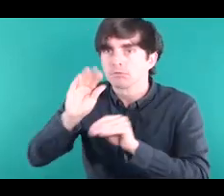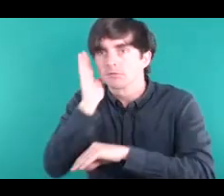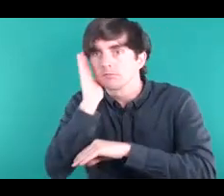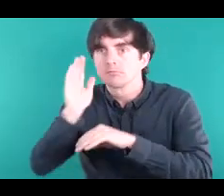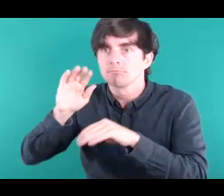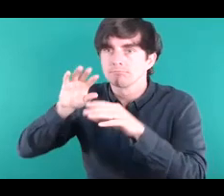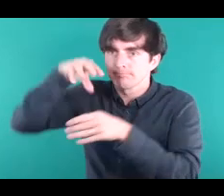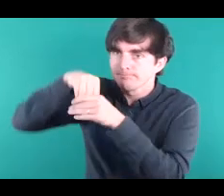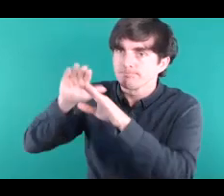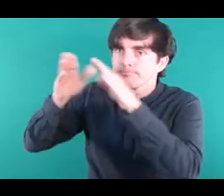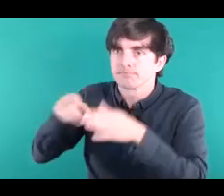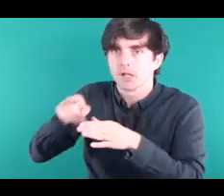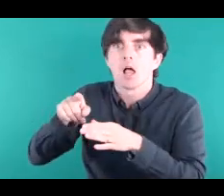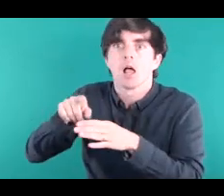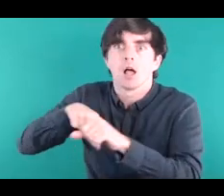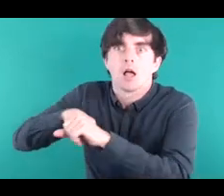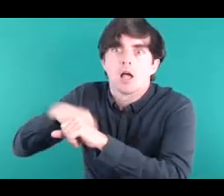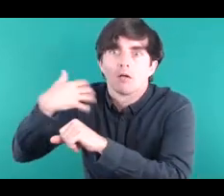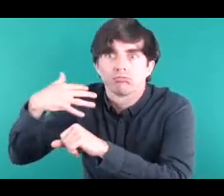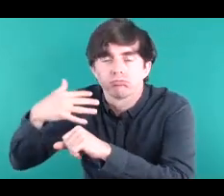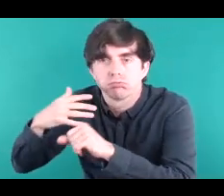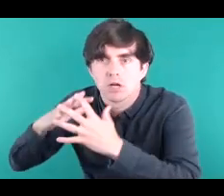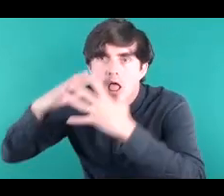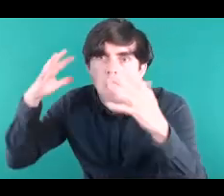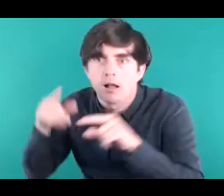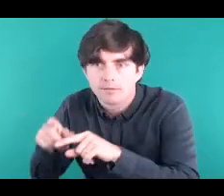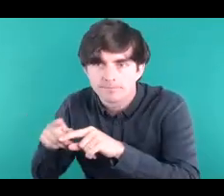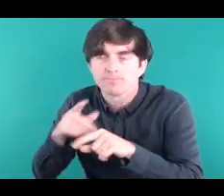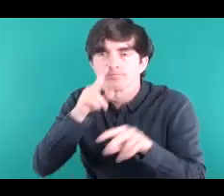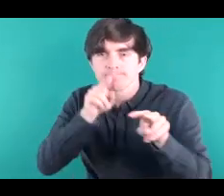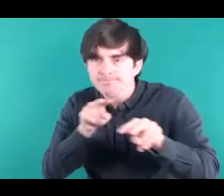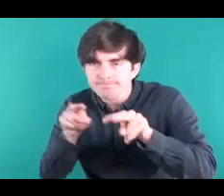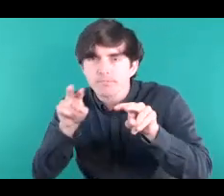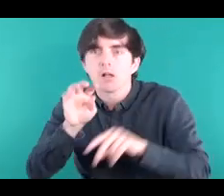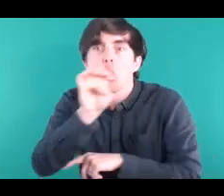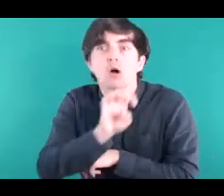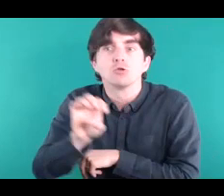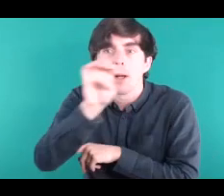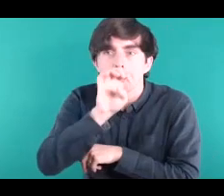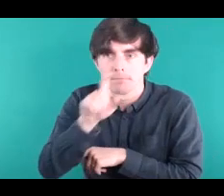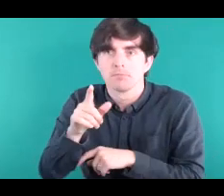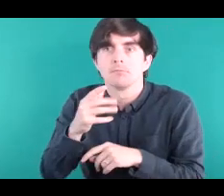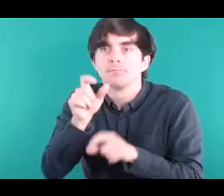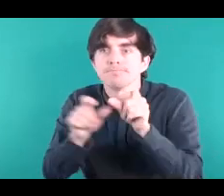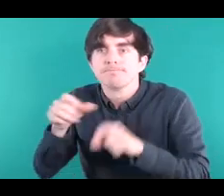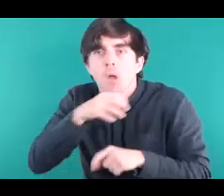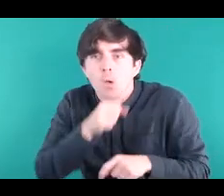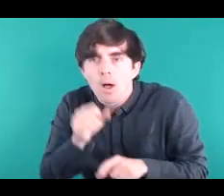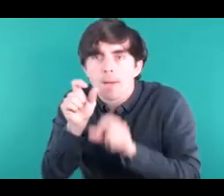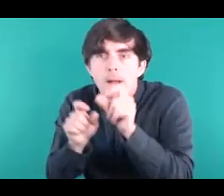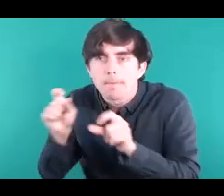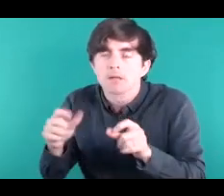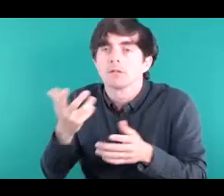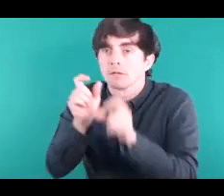taken, there have been specifically very few job protection related measures, specifically for persons